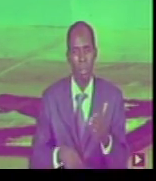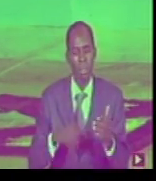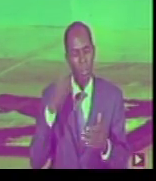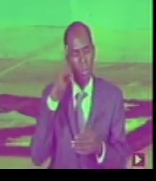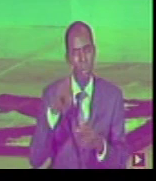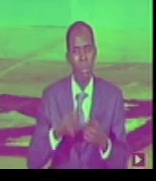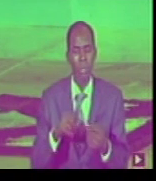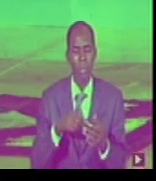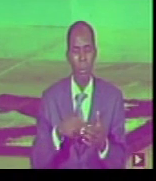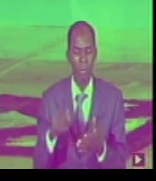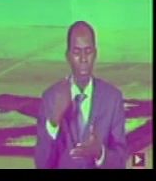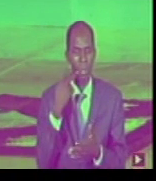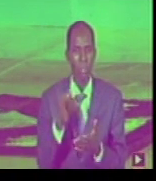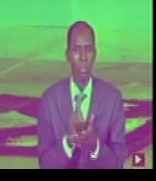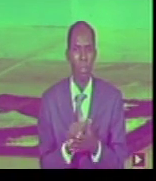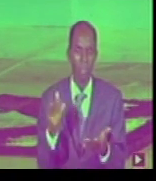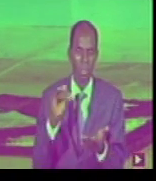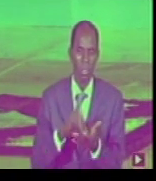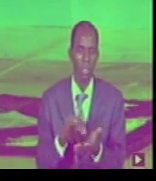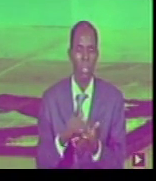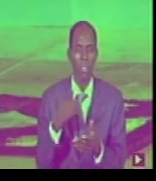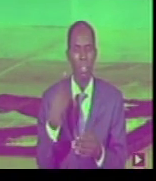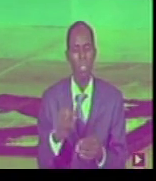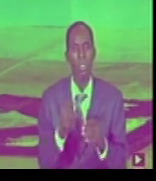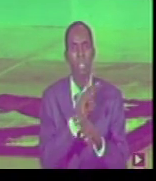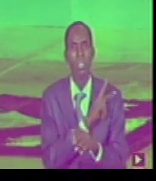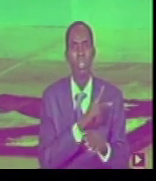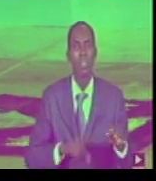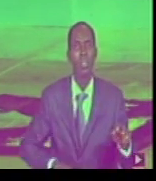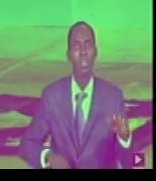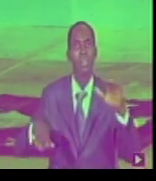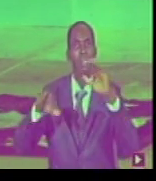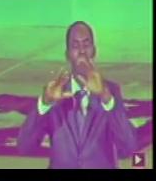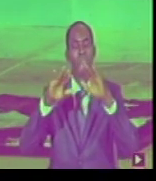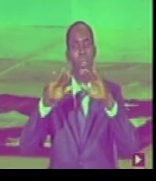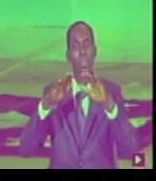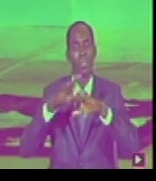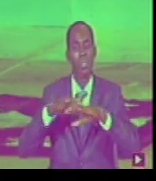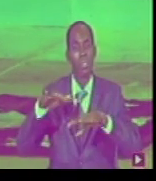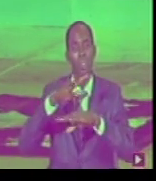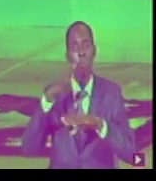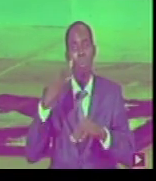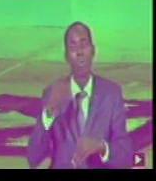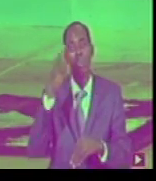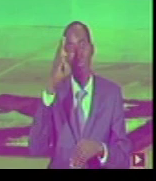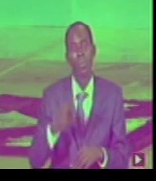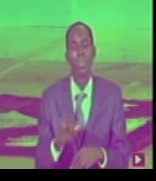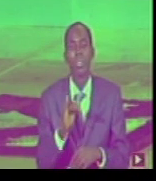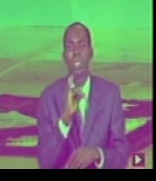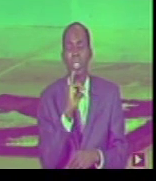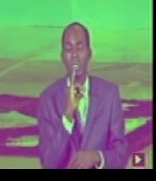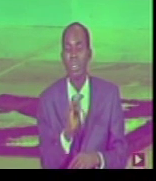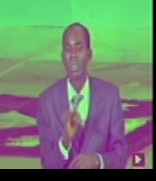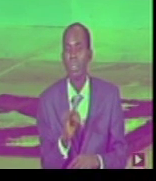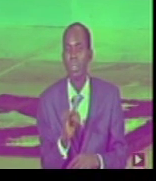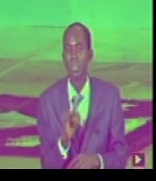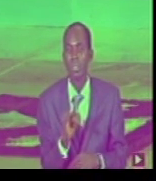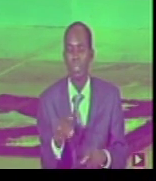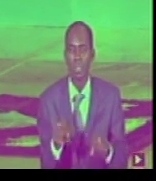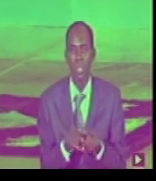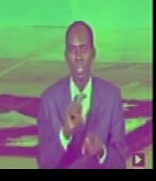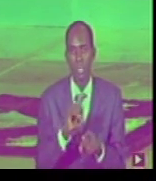heaven is like unto a merchant man seeking goodly pearls. Verse 46,